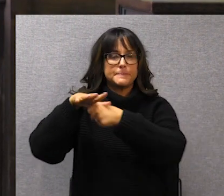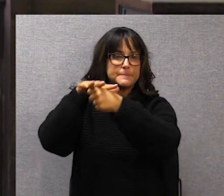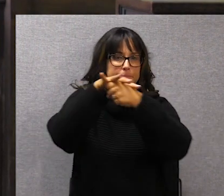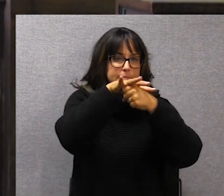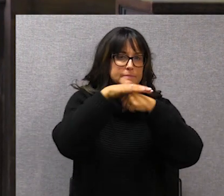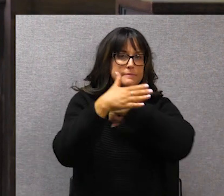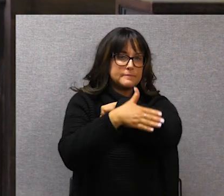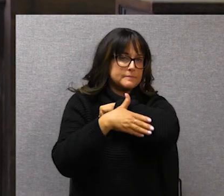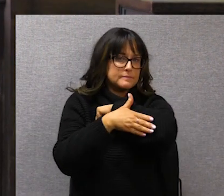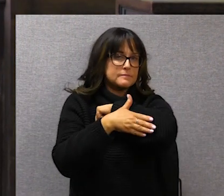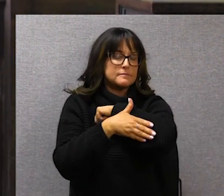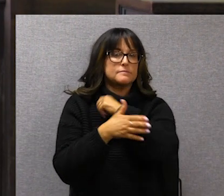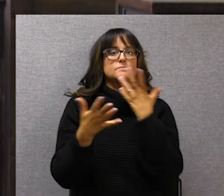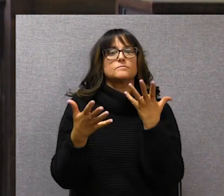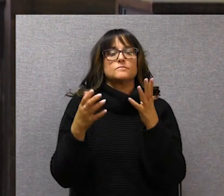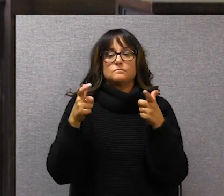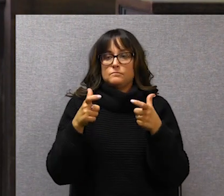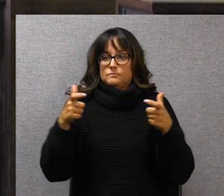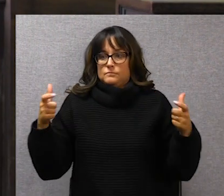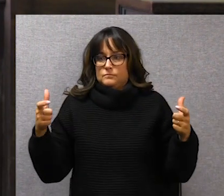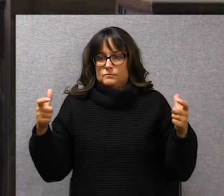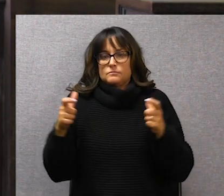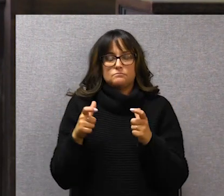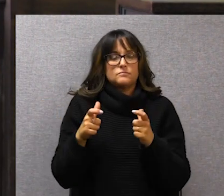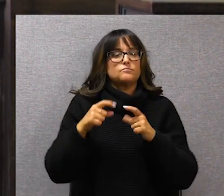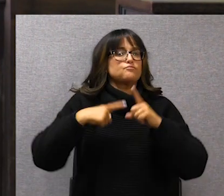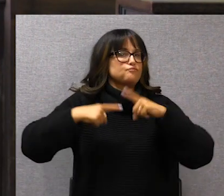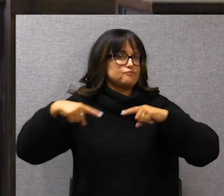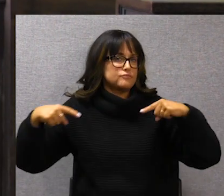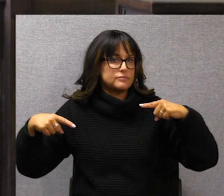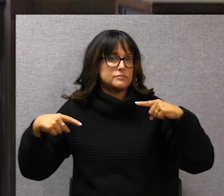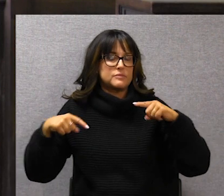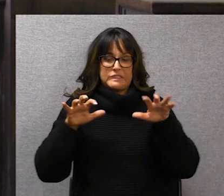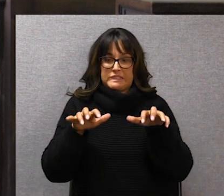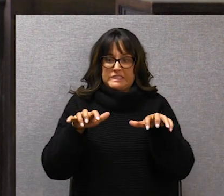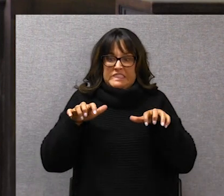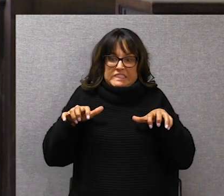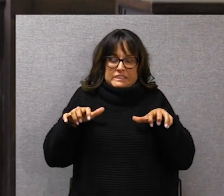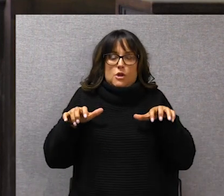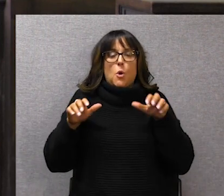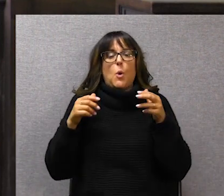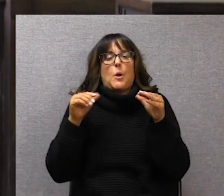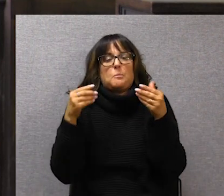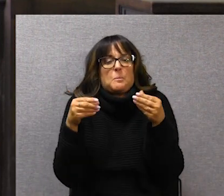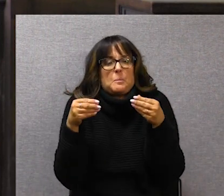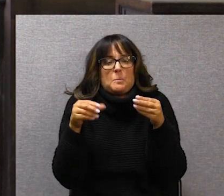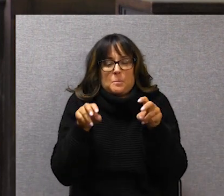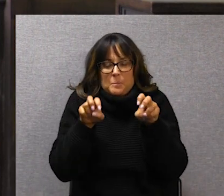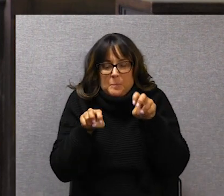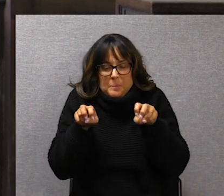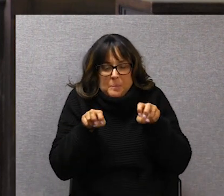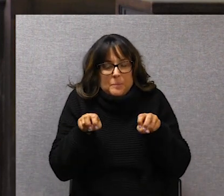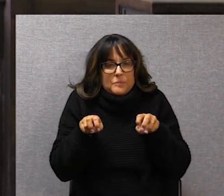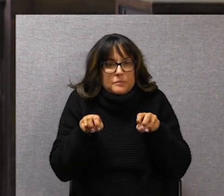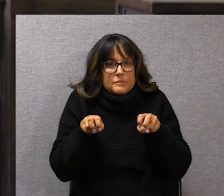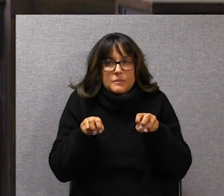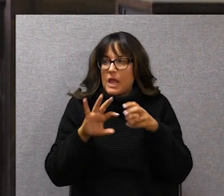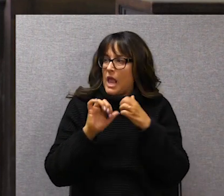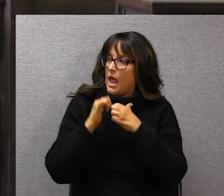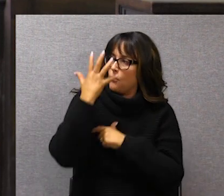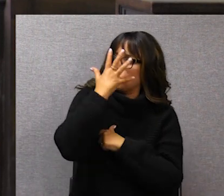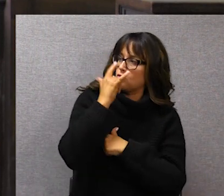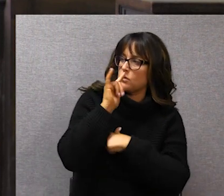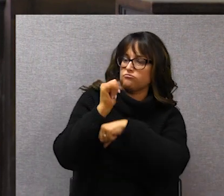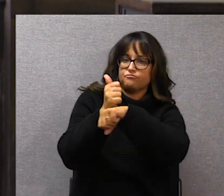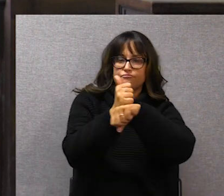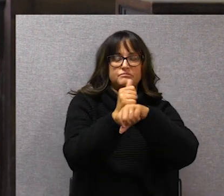be varying in size, the number of seating available, as well as the layout of the room. But this